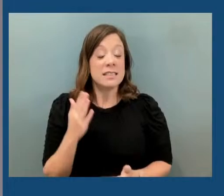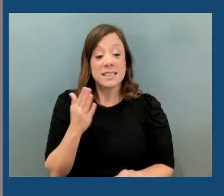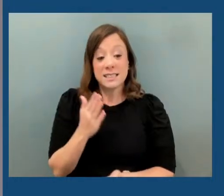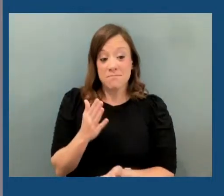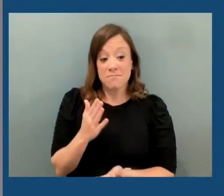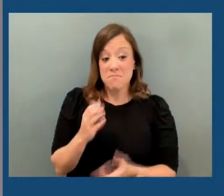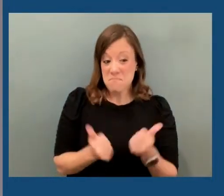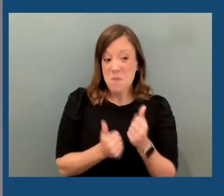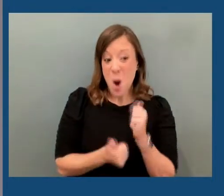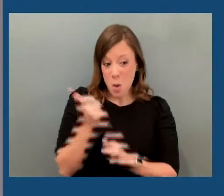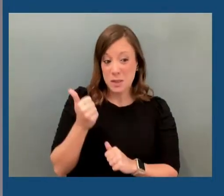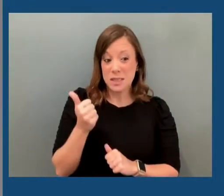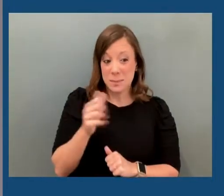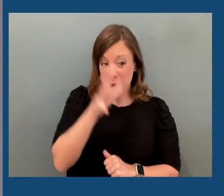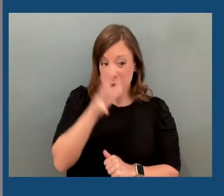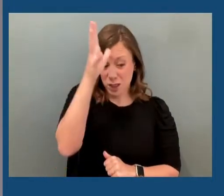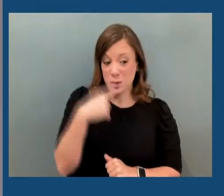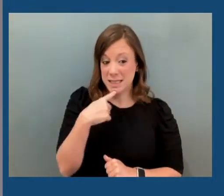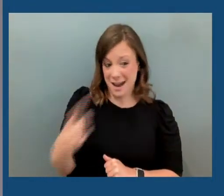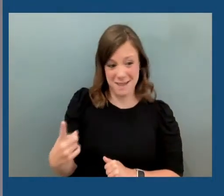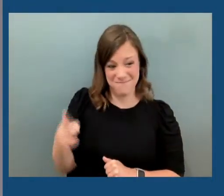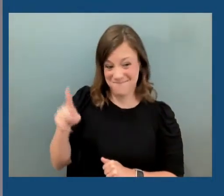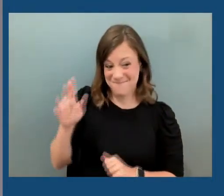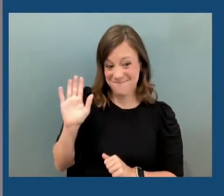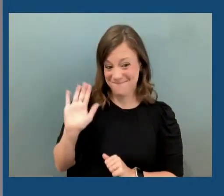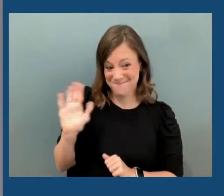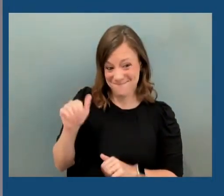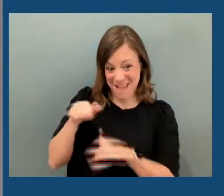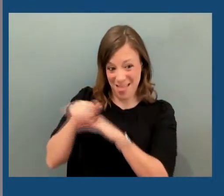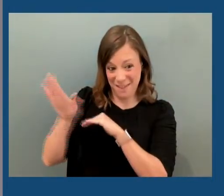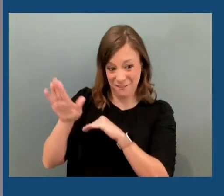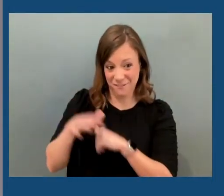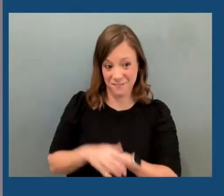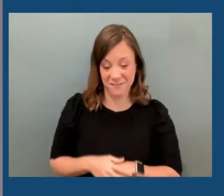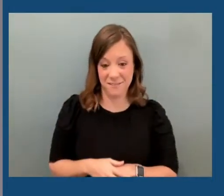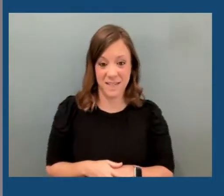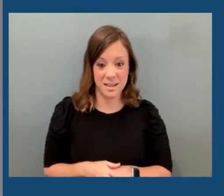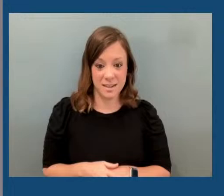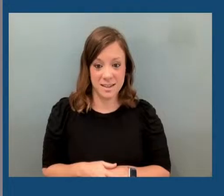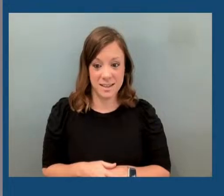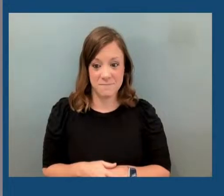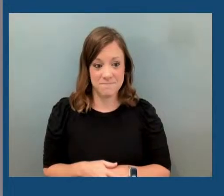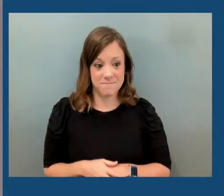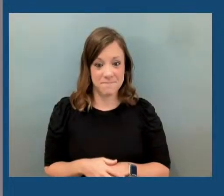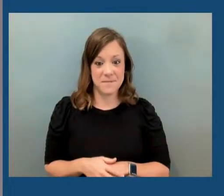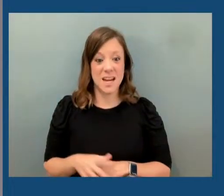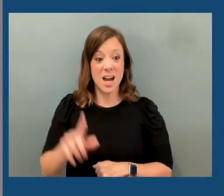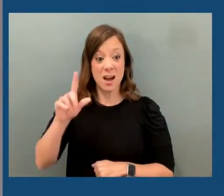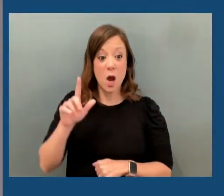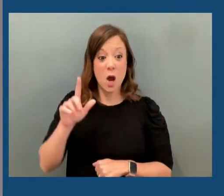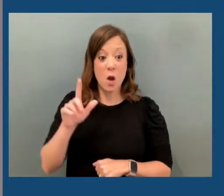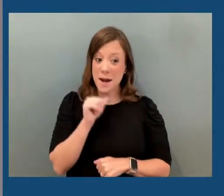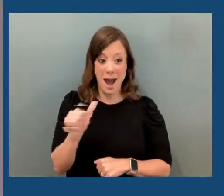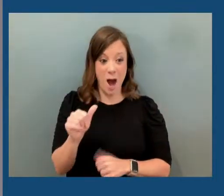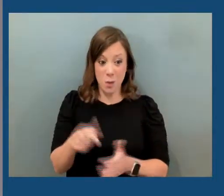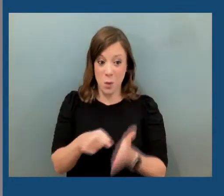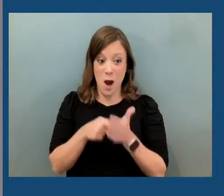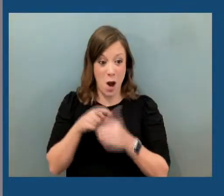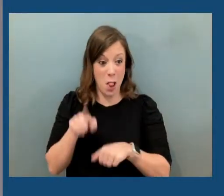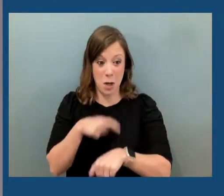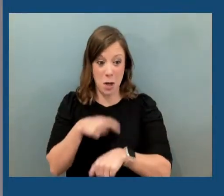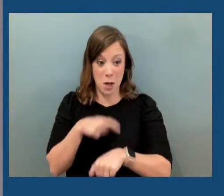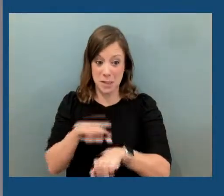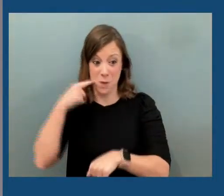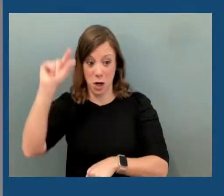you must leave here, because not only would that happen, but it wouldn't take long for government to shut that down. Because